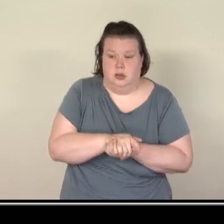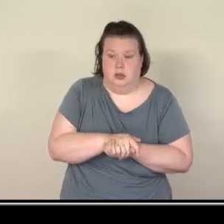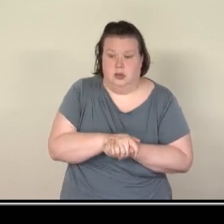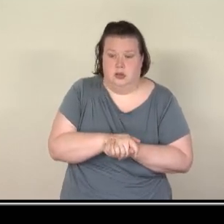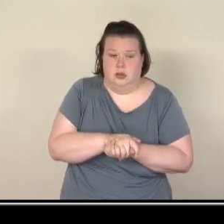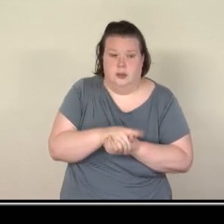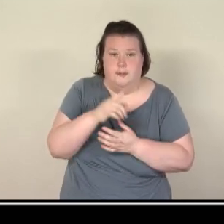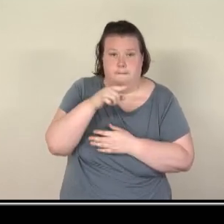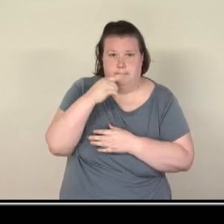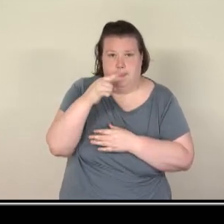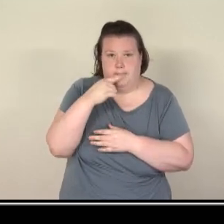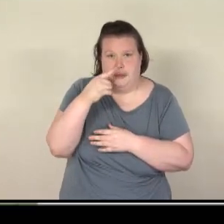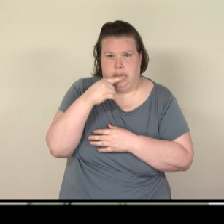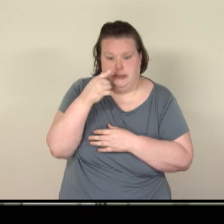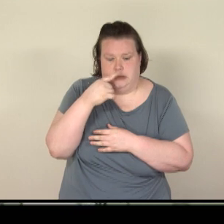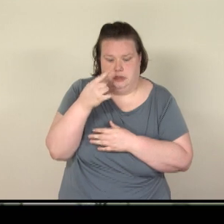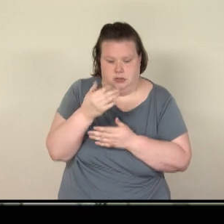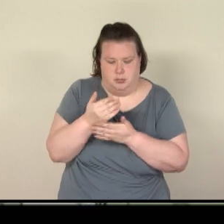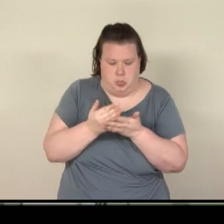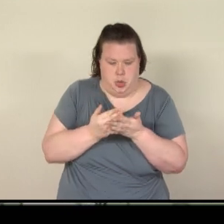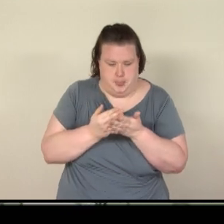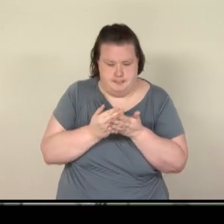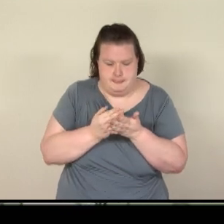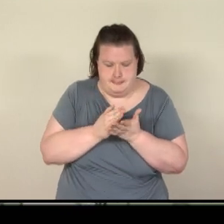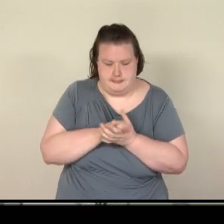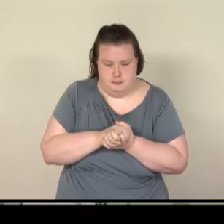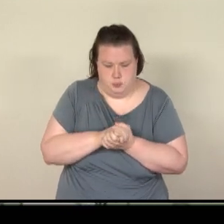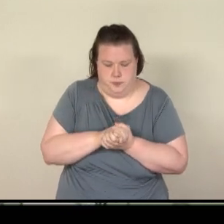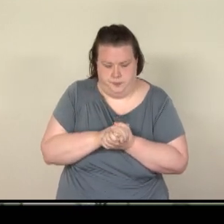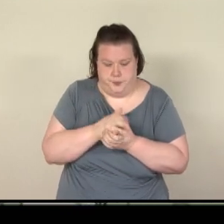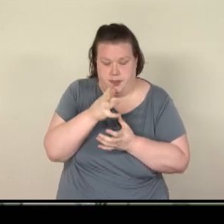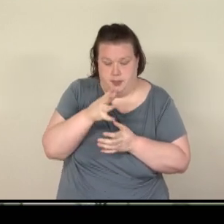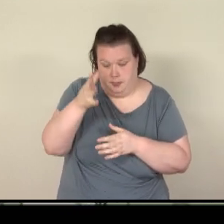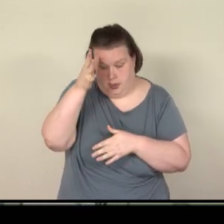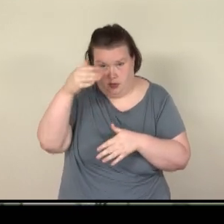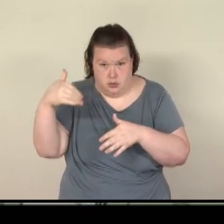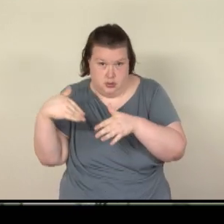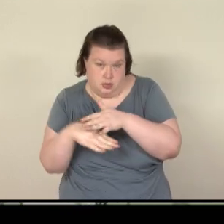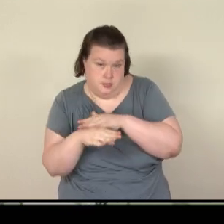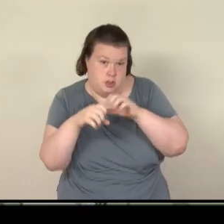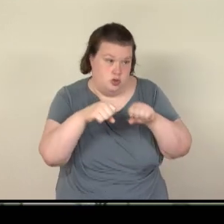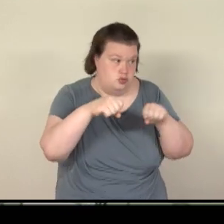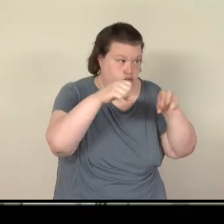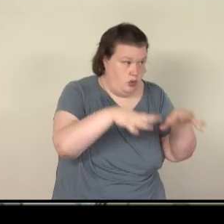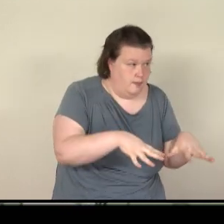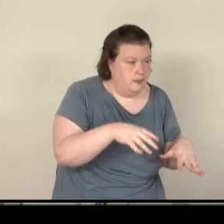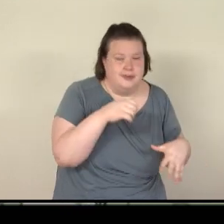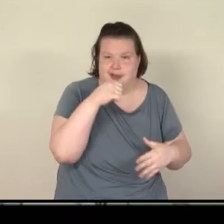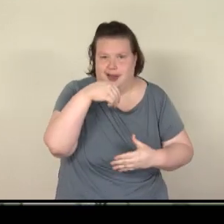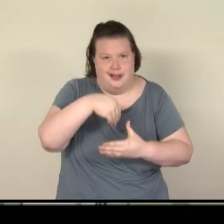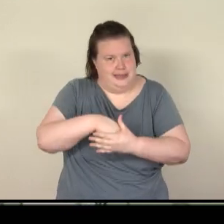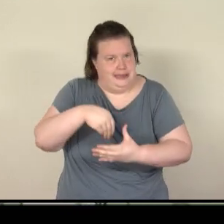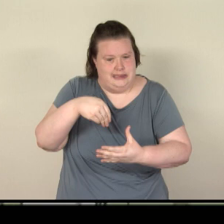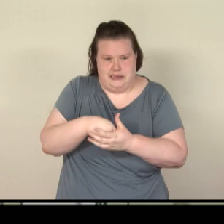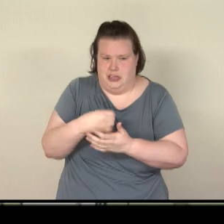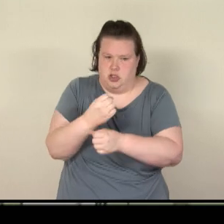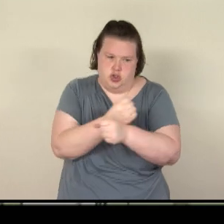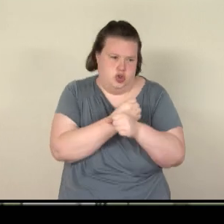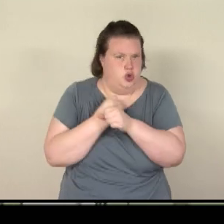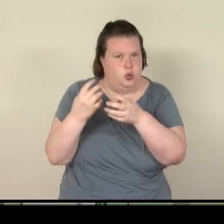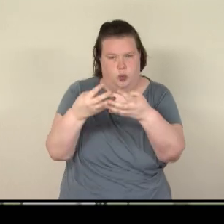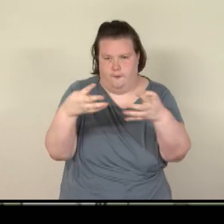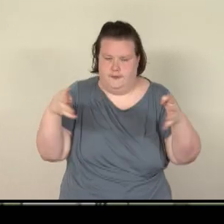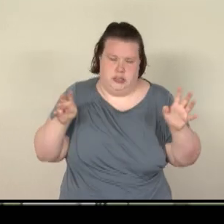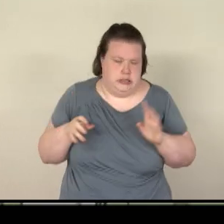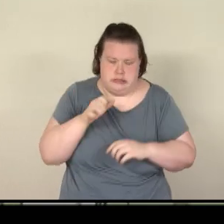That's basically your public facing portion. Okay. So as parents come in, they drop off and they exit, they're not inside the secure perimeter